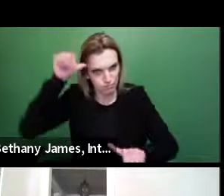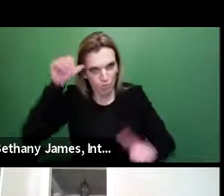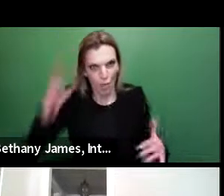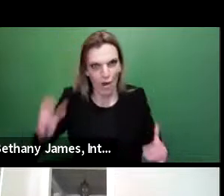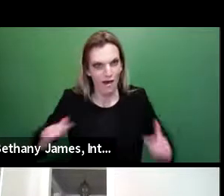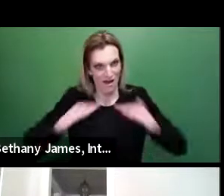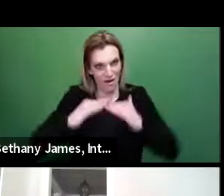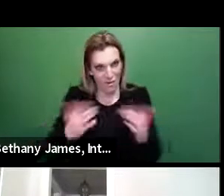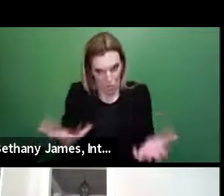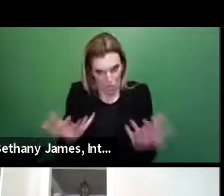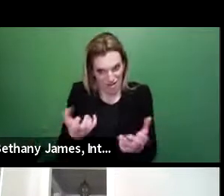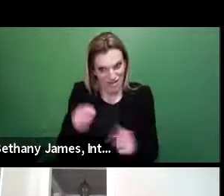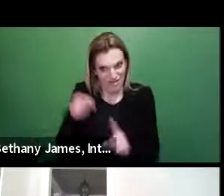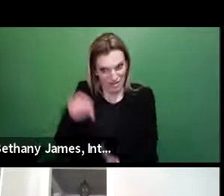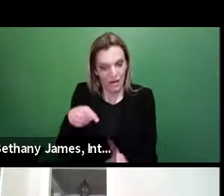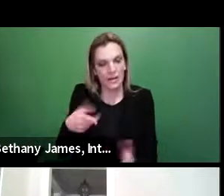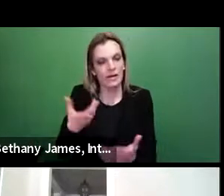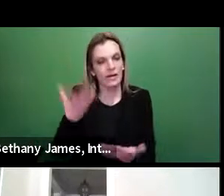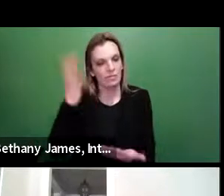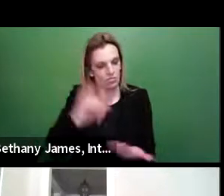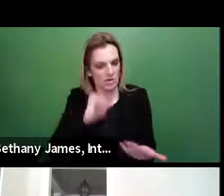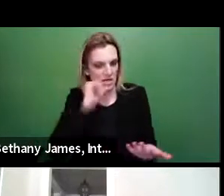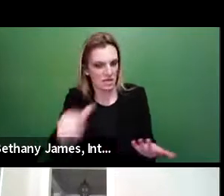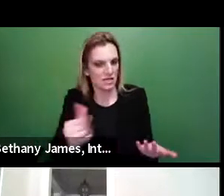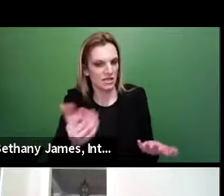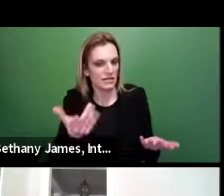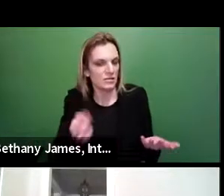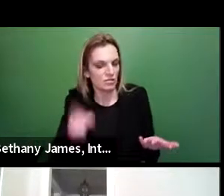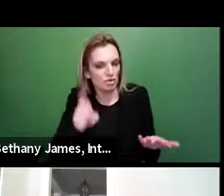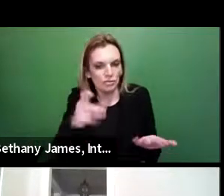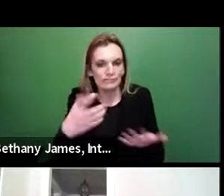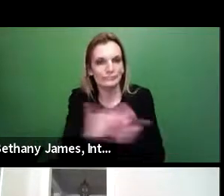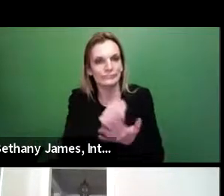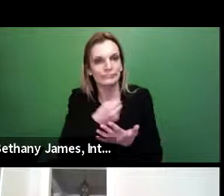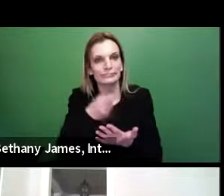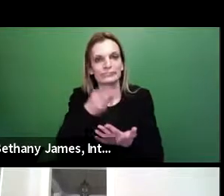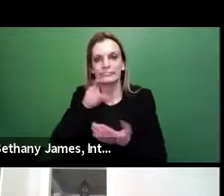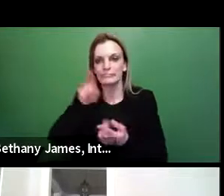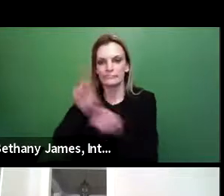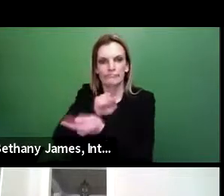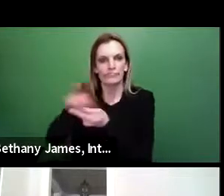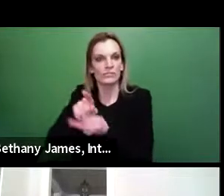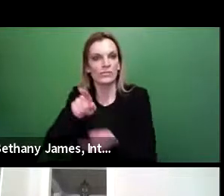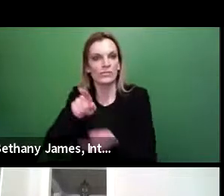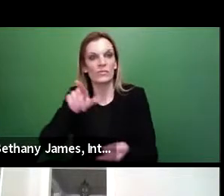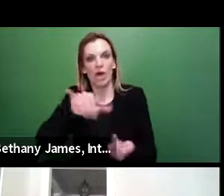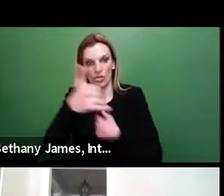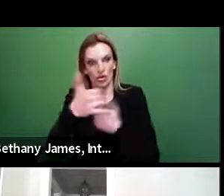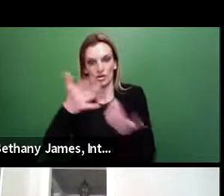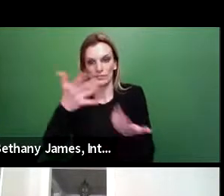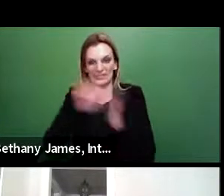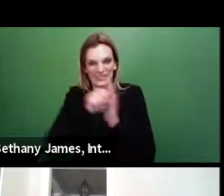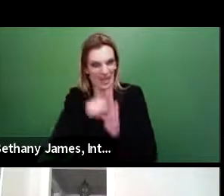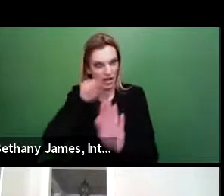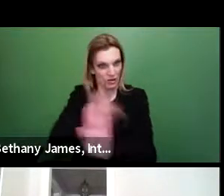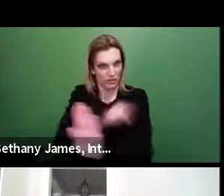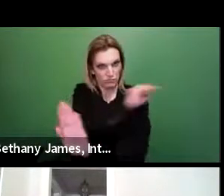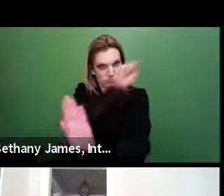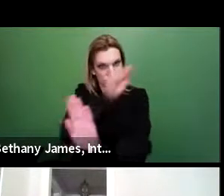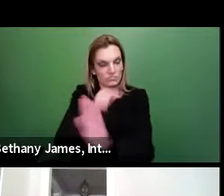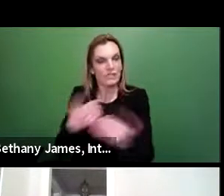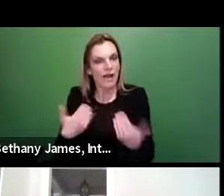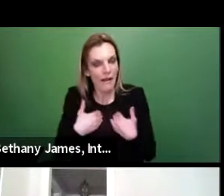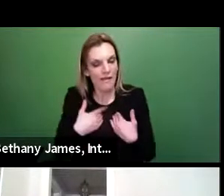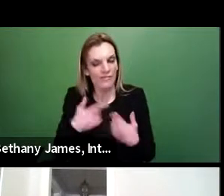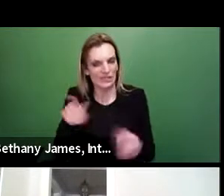people involved that have some sort of creative modeling ideas that are working in other parts of the country. There are things that are working in Atlanta